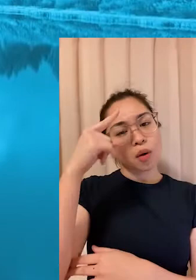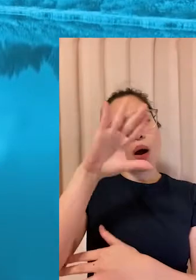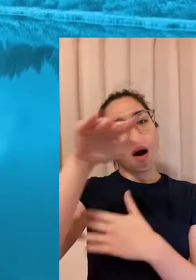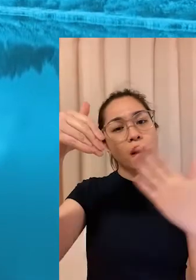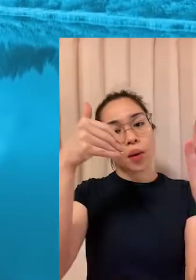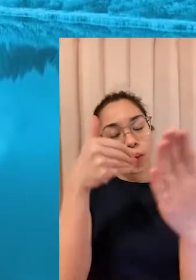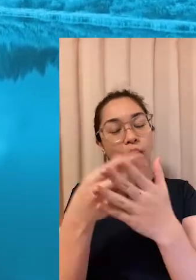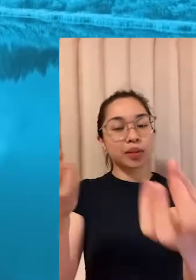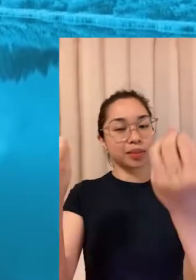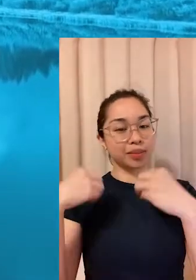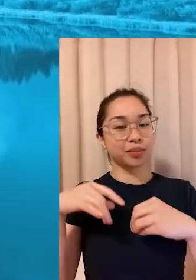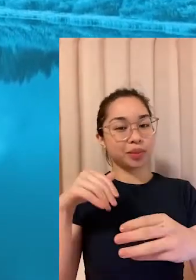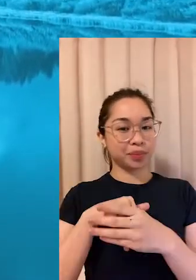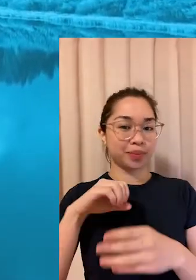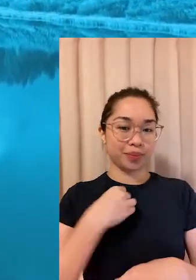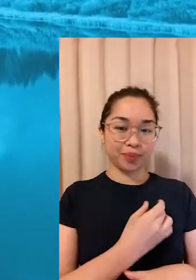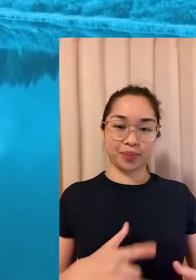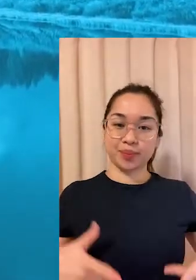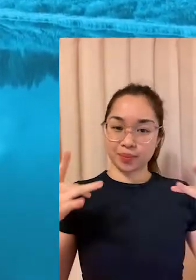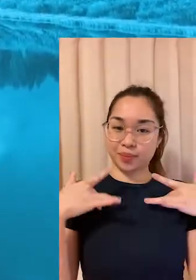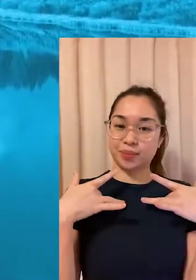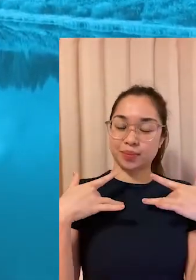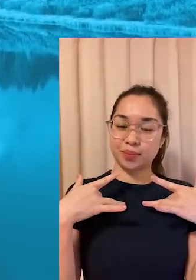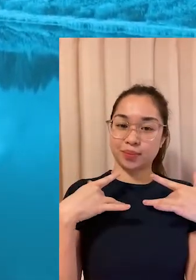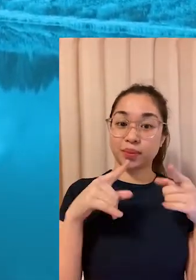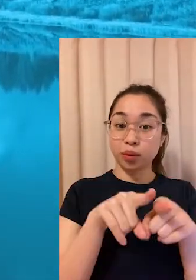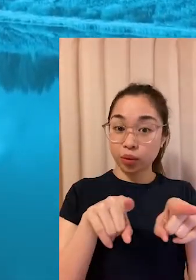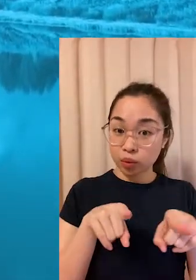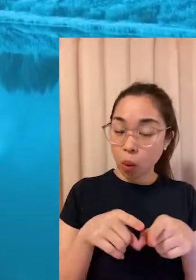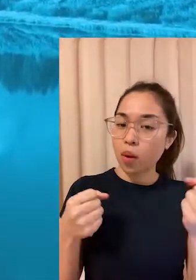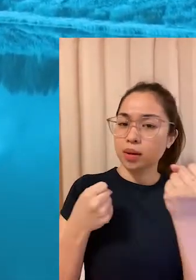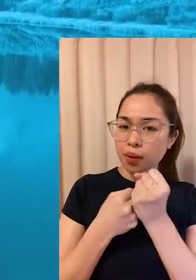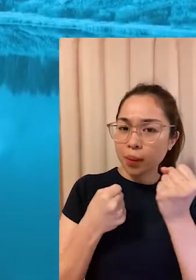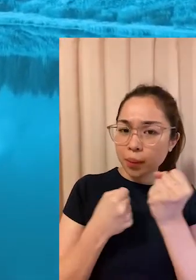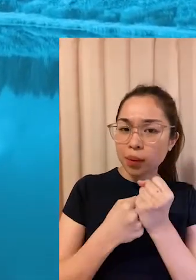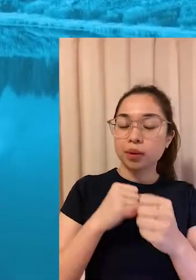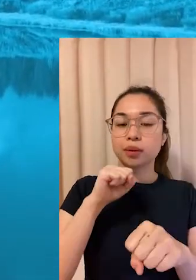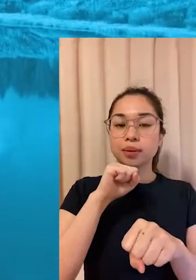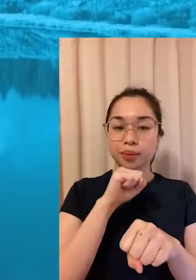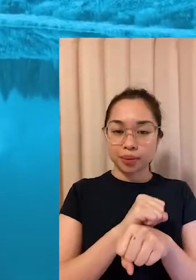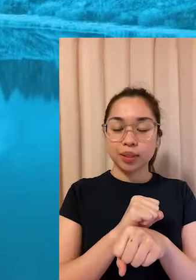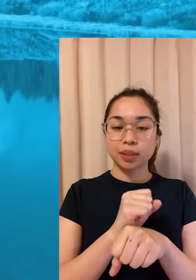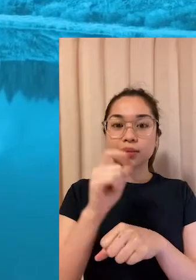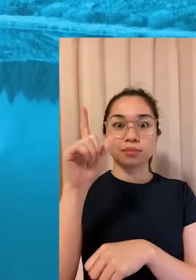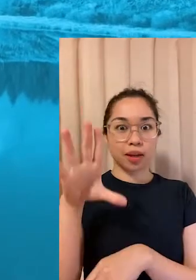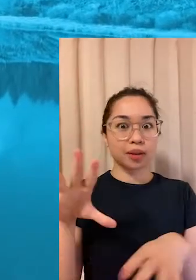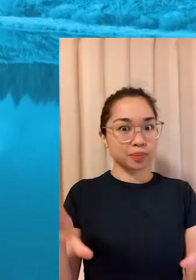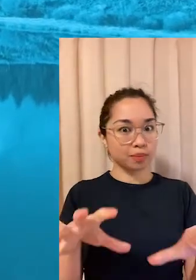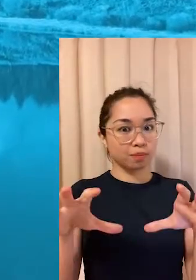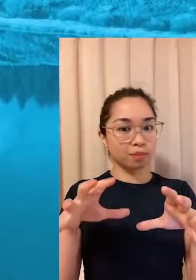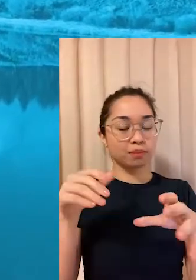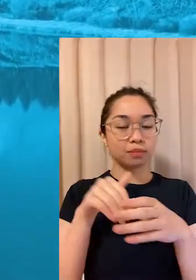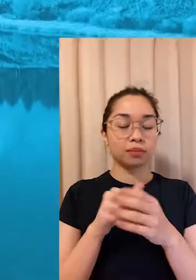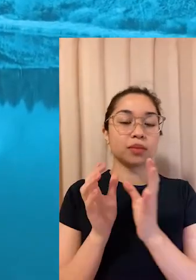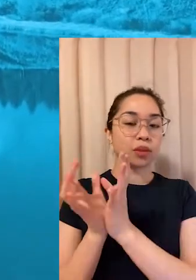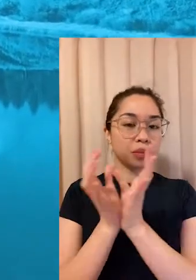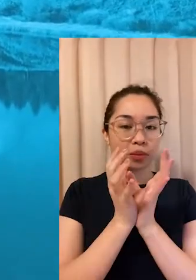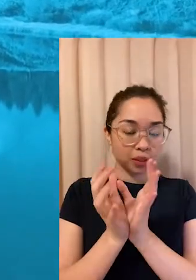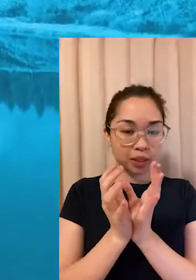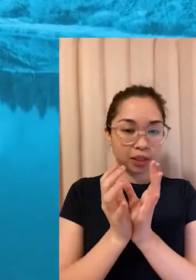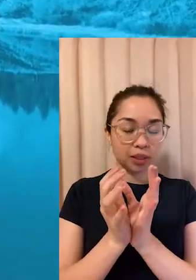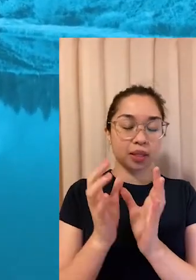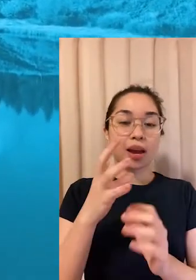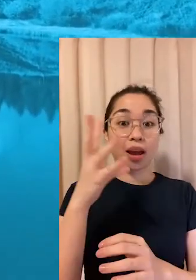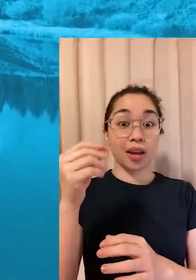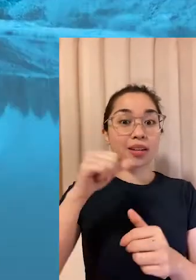has provided in our lives. It is also supporting the work that God is doing in the community and around